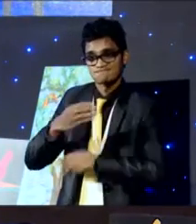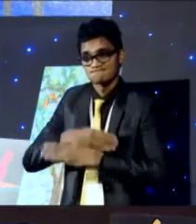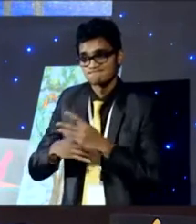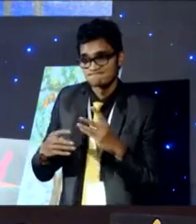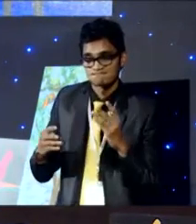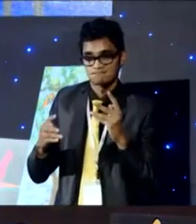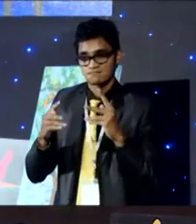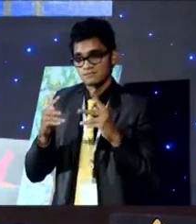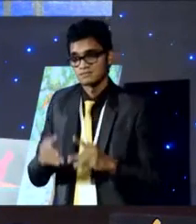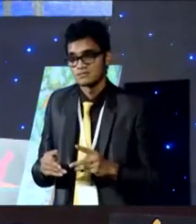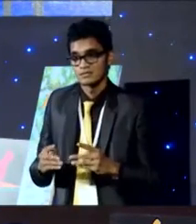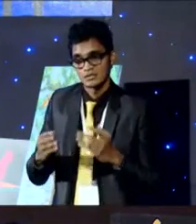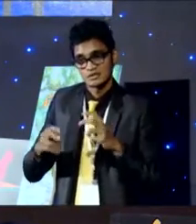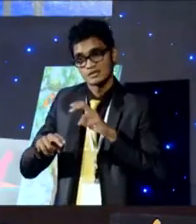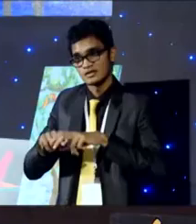have a disability.